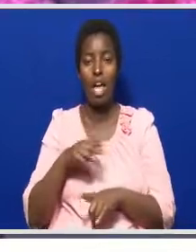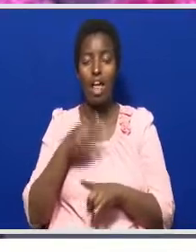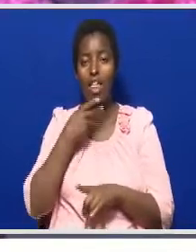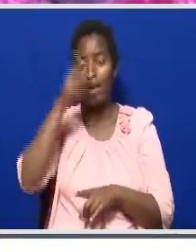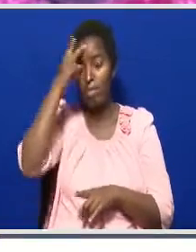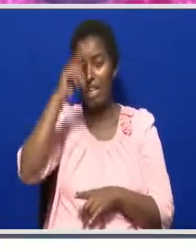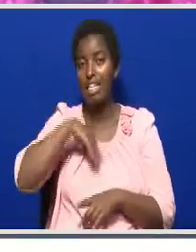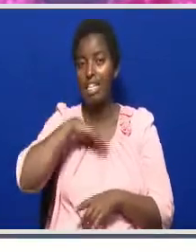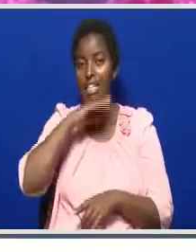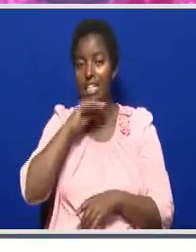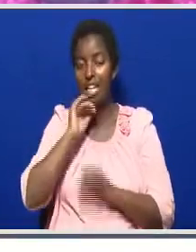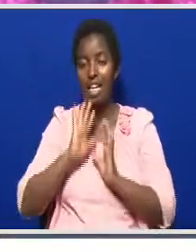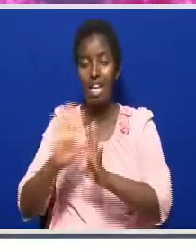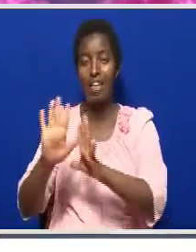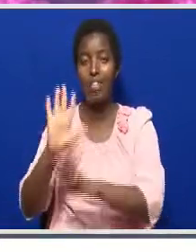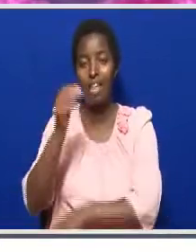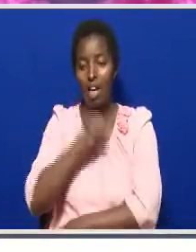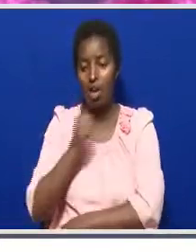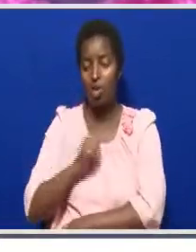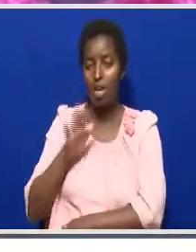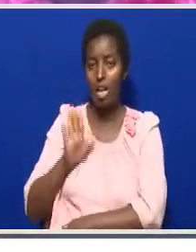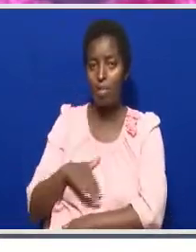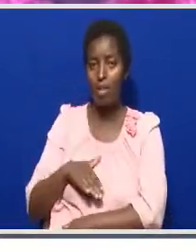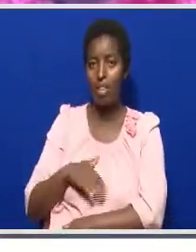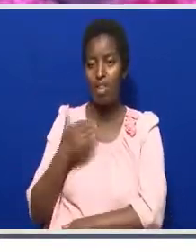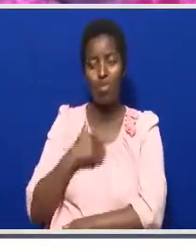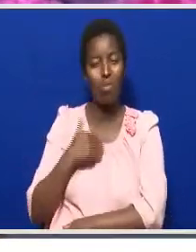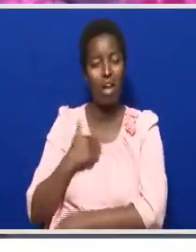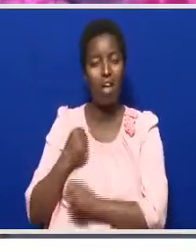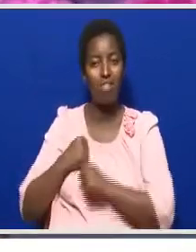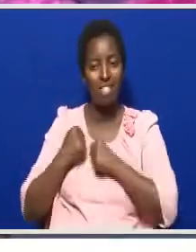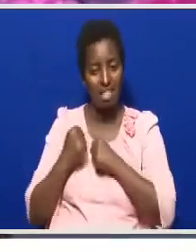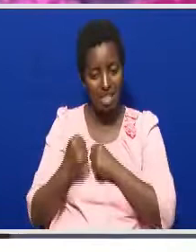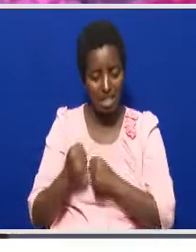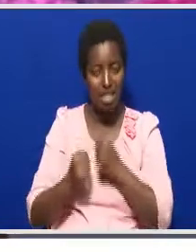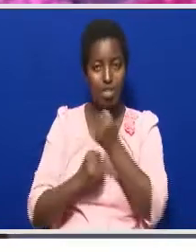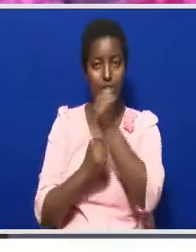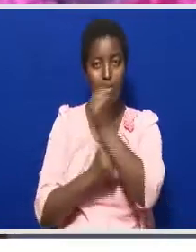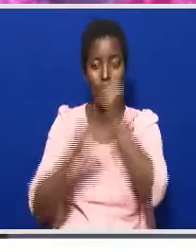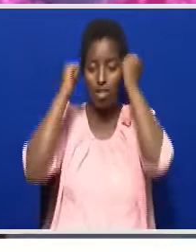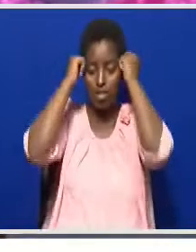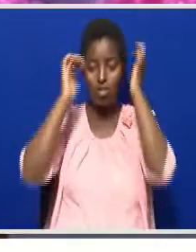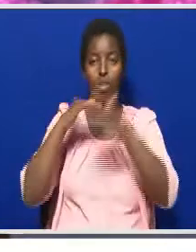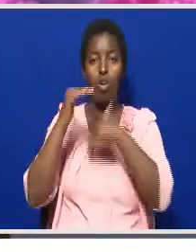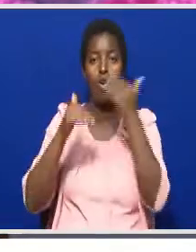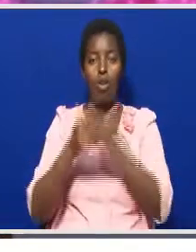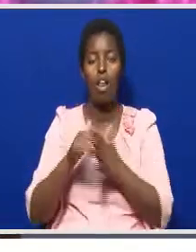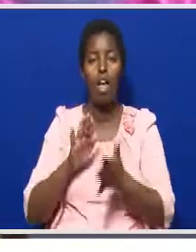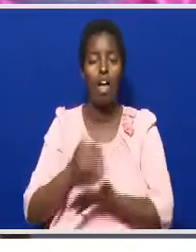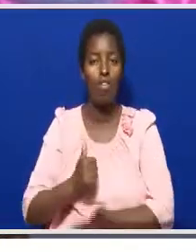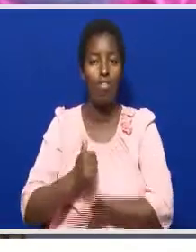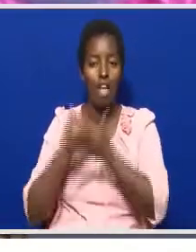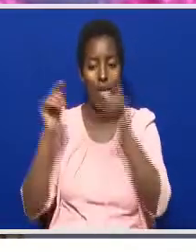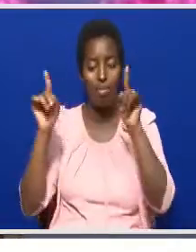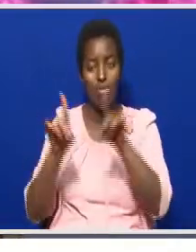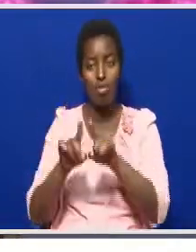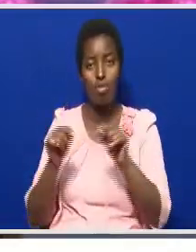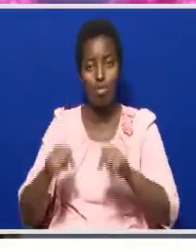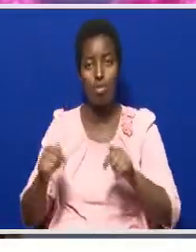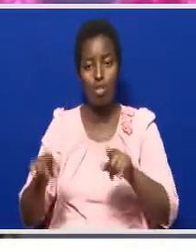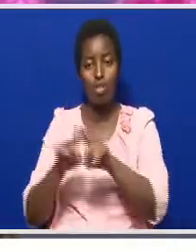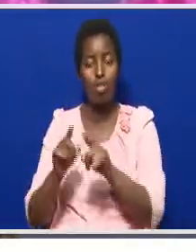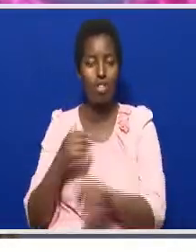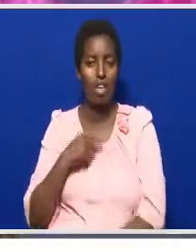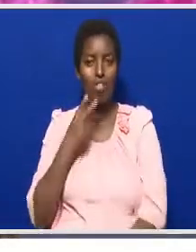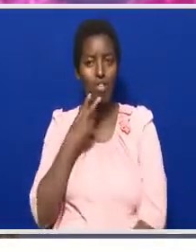wakaachia nyanya zao, wale hawana nguvu. Hao wote ndio nimesaidia leo. Niko na watoto kama